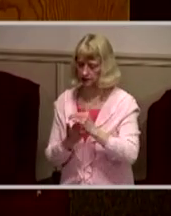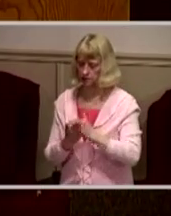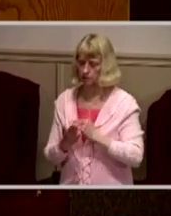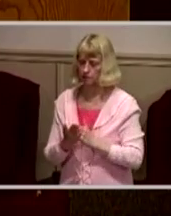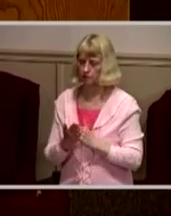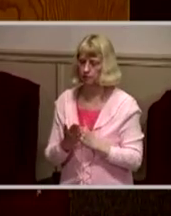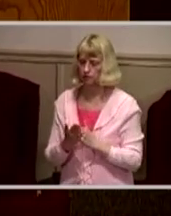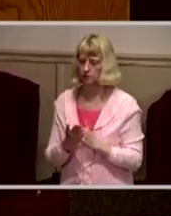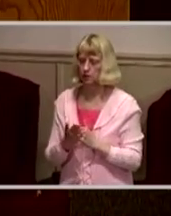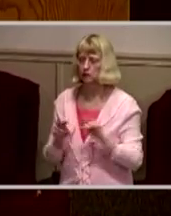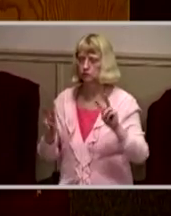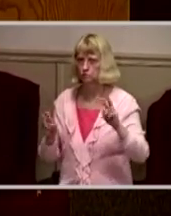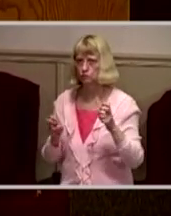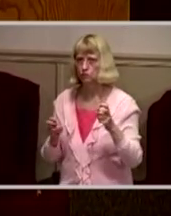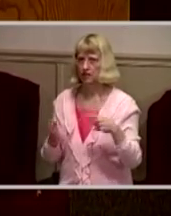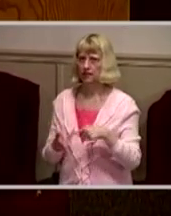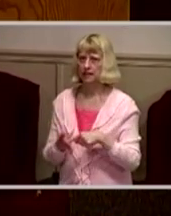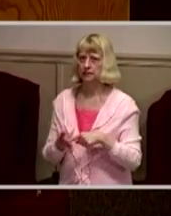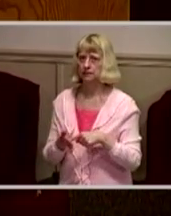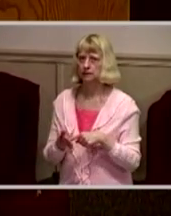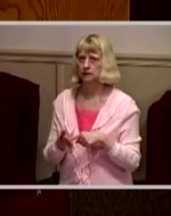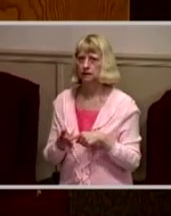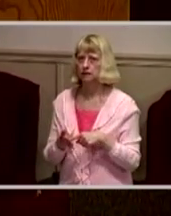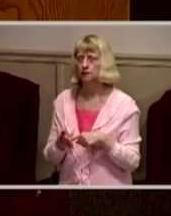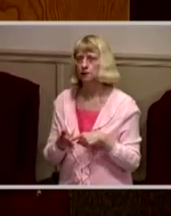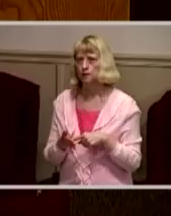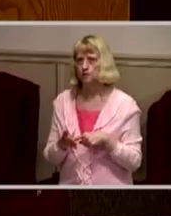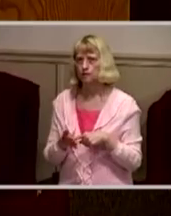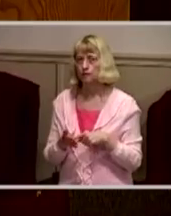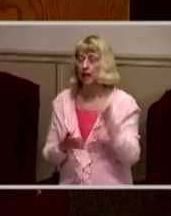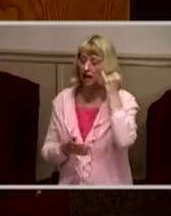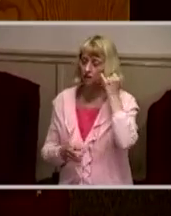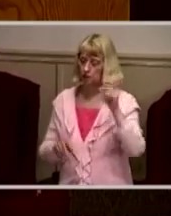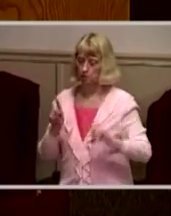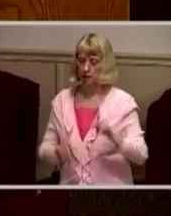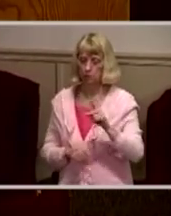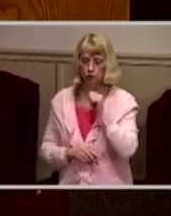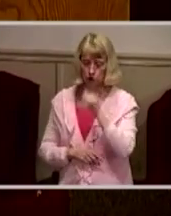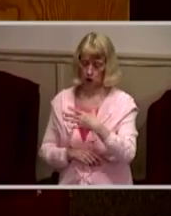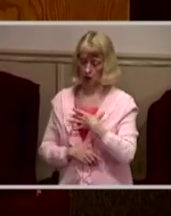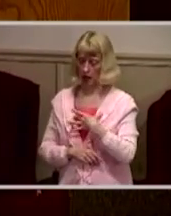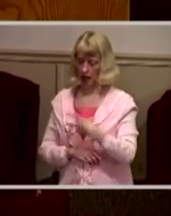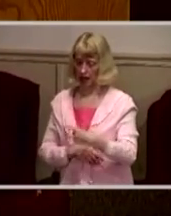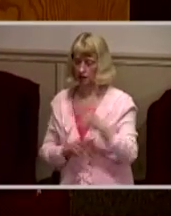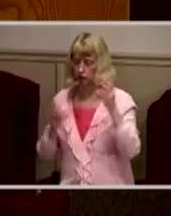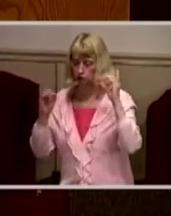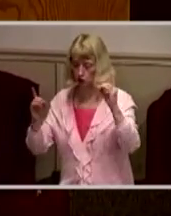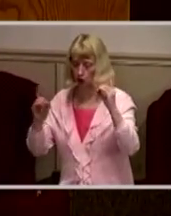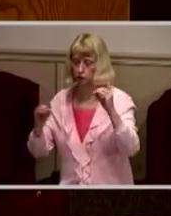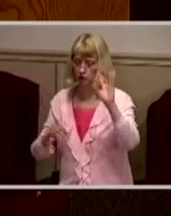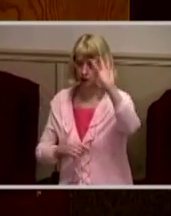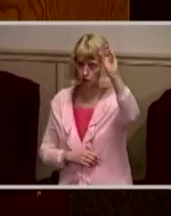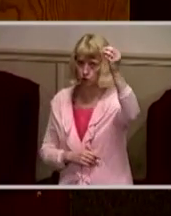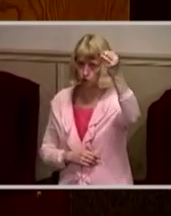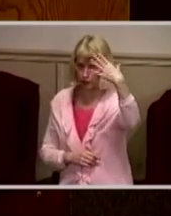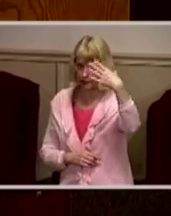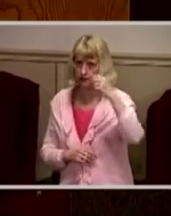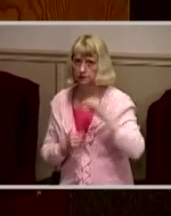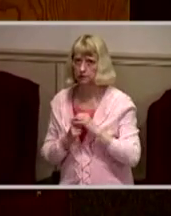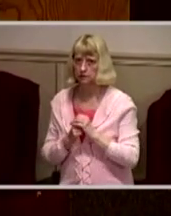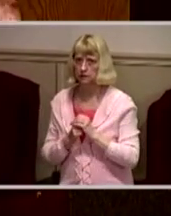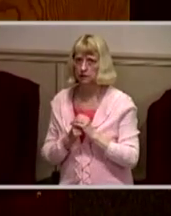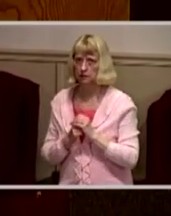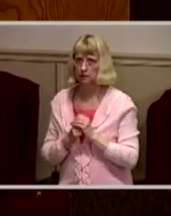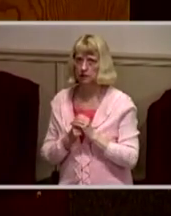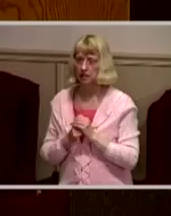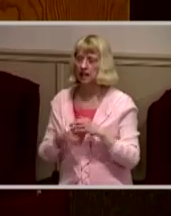was basically this. He said, if people do not like the doctrine of grace, give them